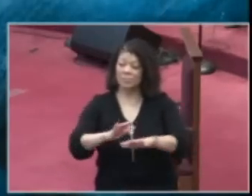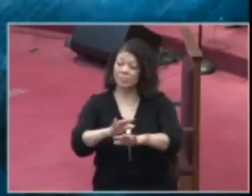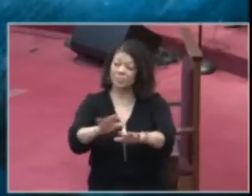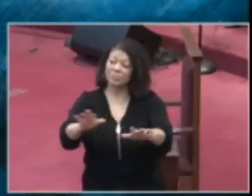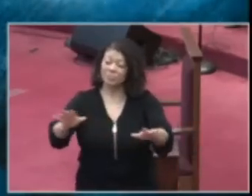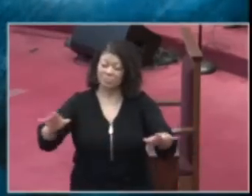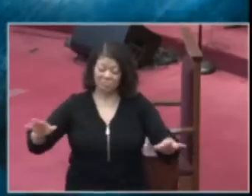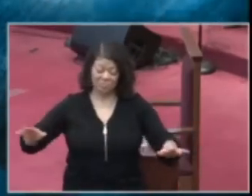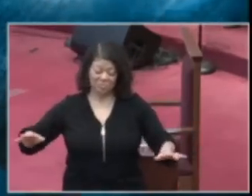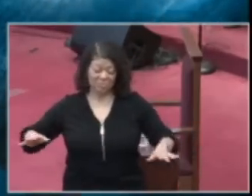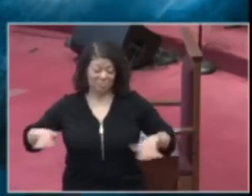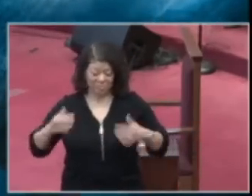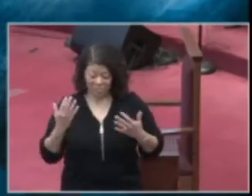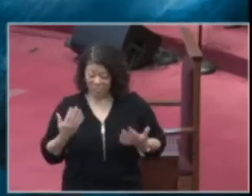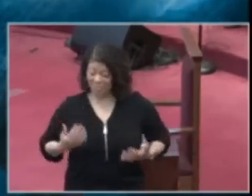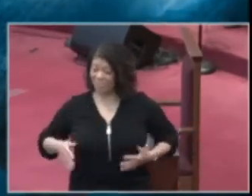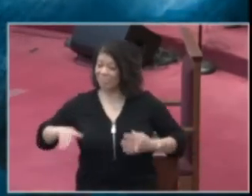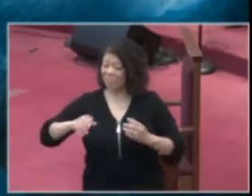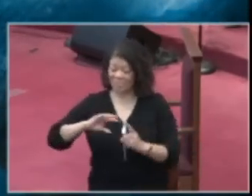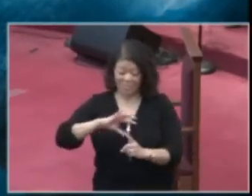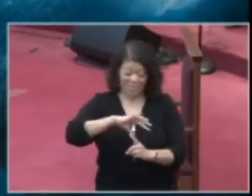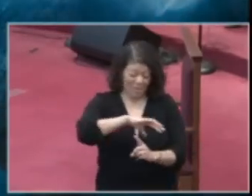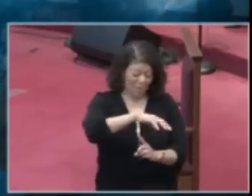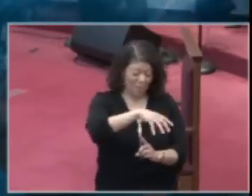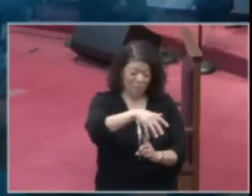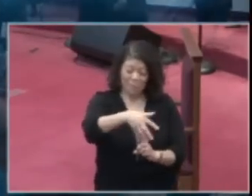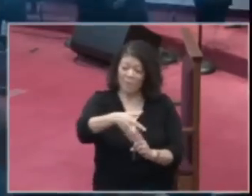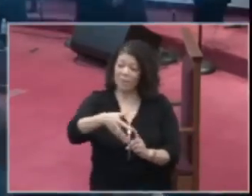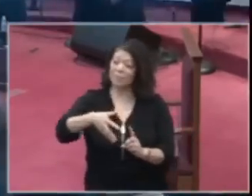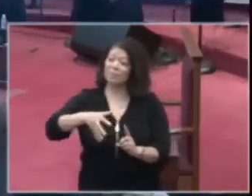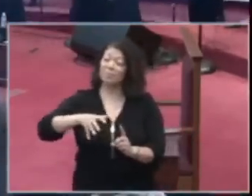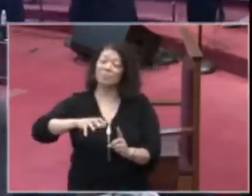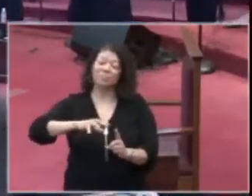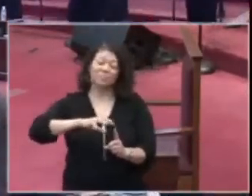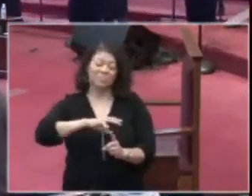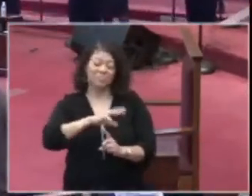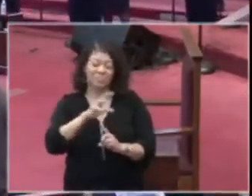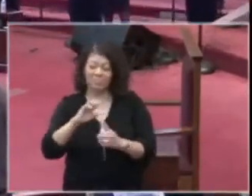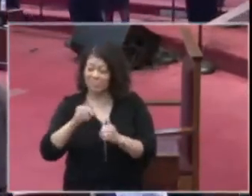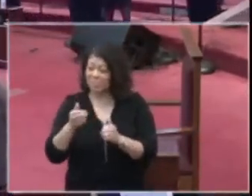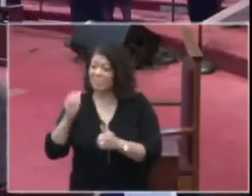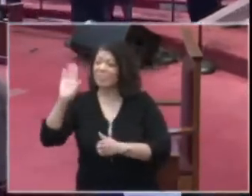over. Fill me up until I want no more.